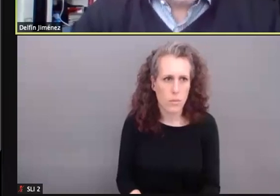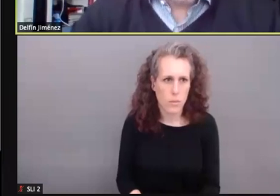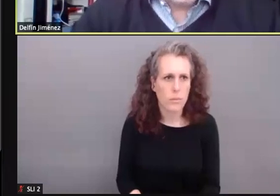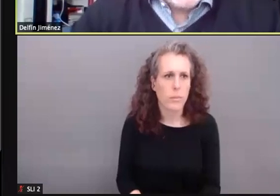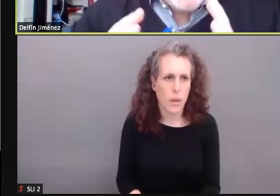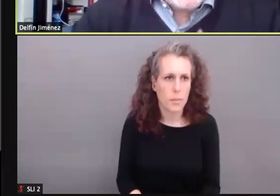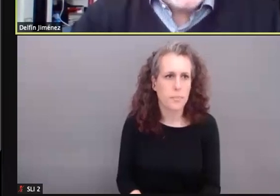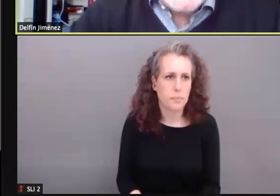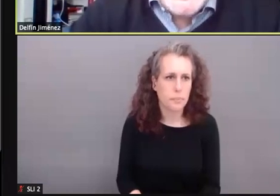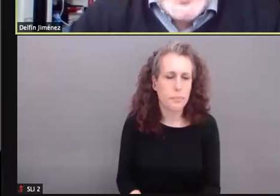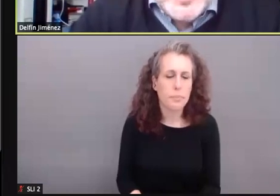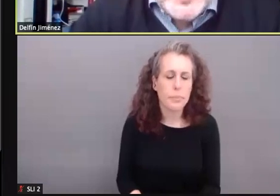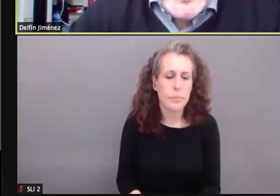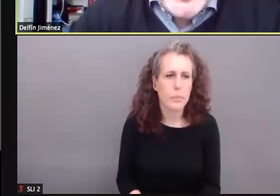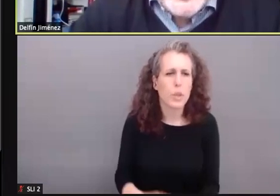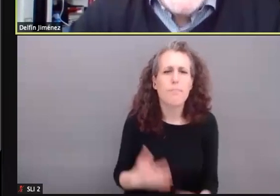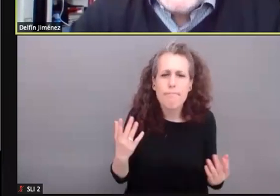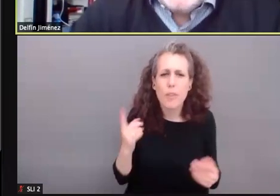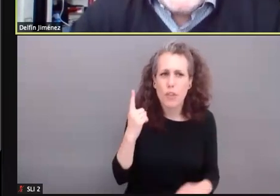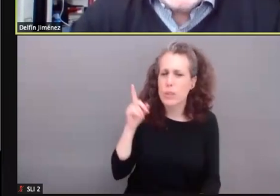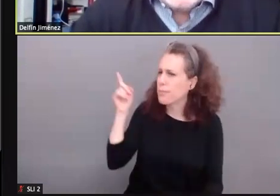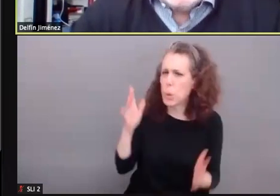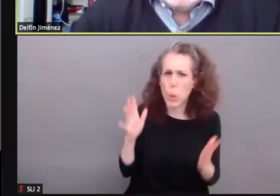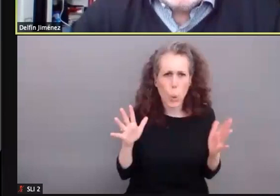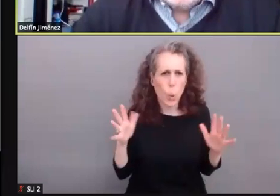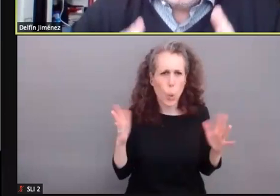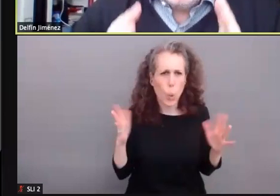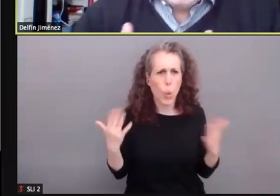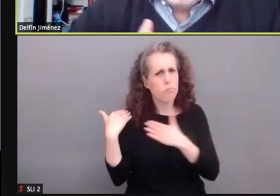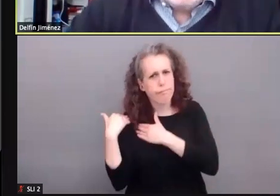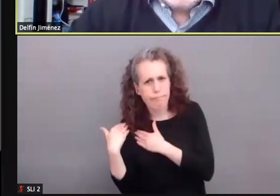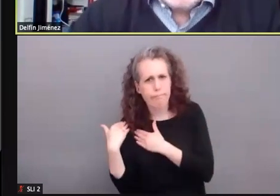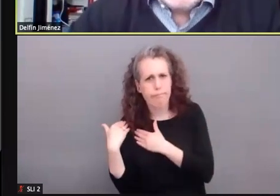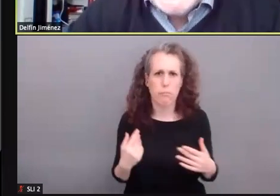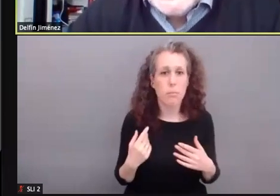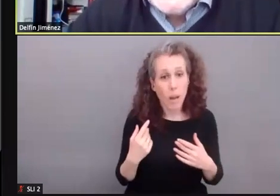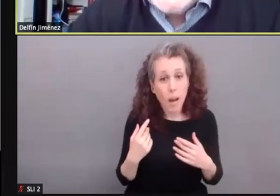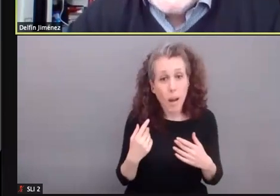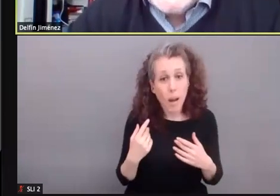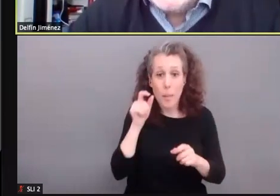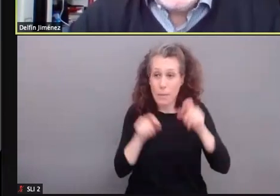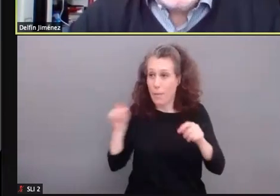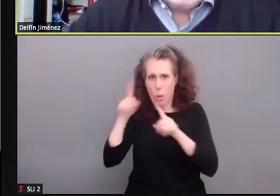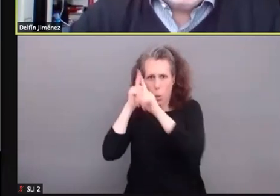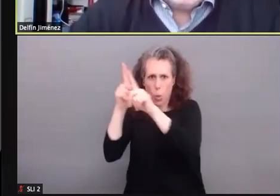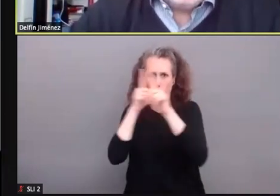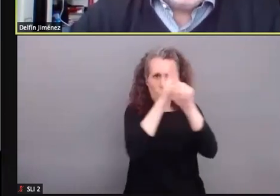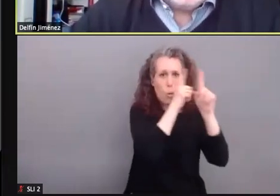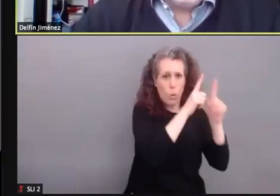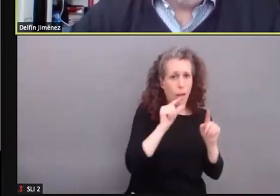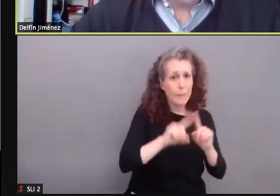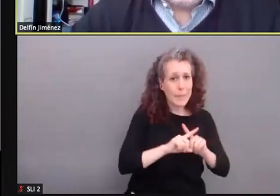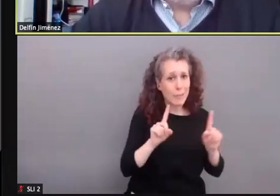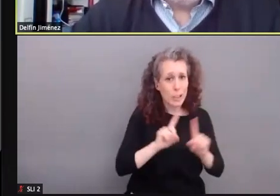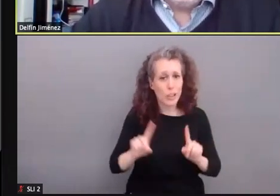First, who assesses? Different players for different goals. All of you know that there are